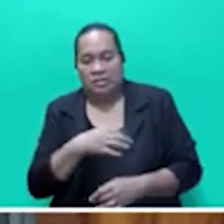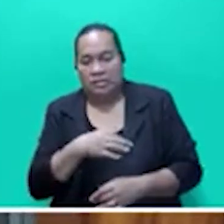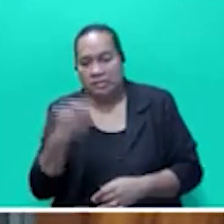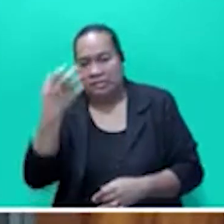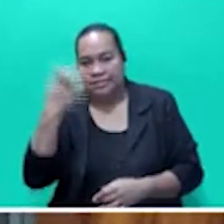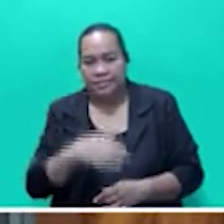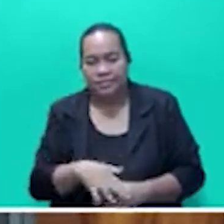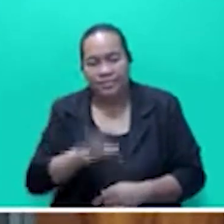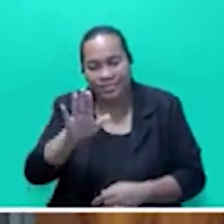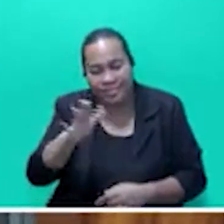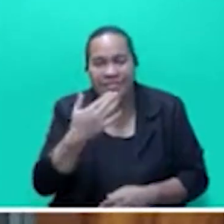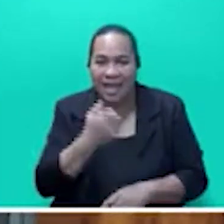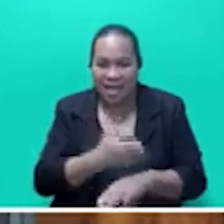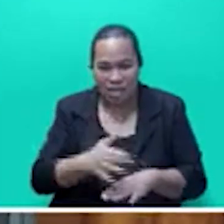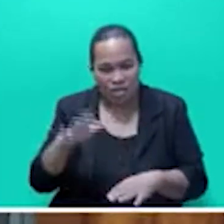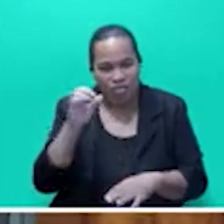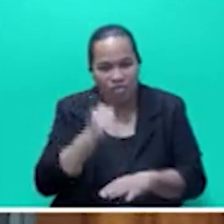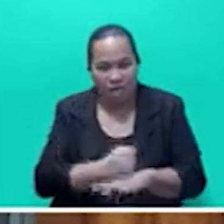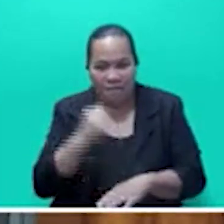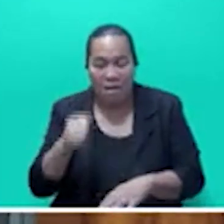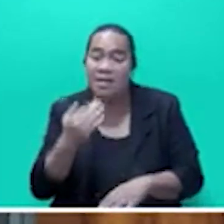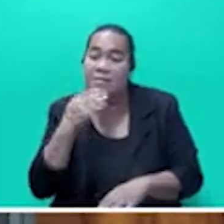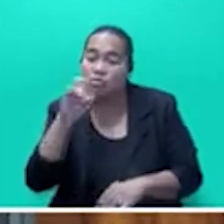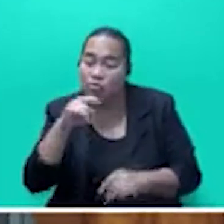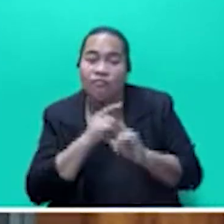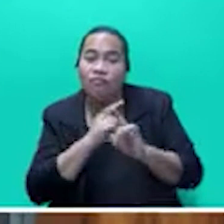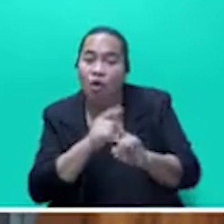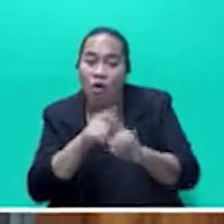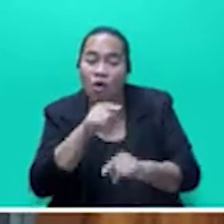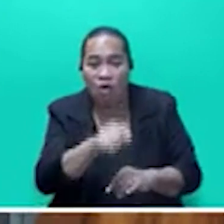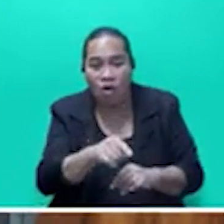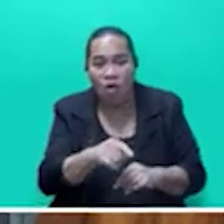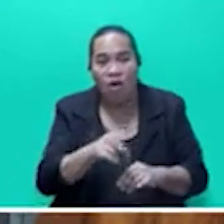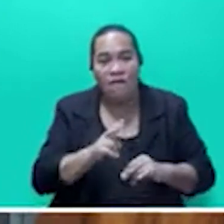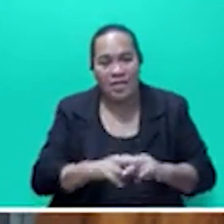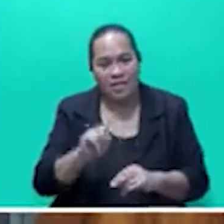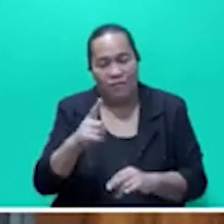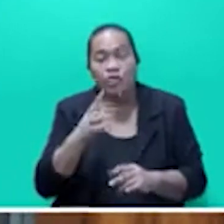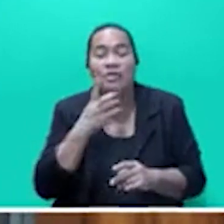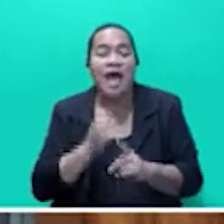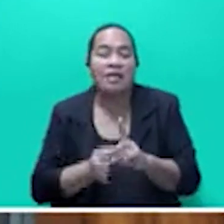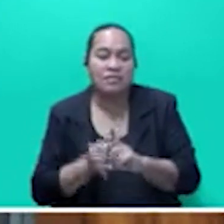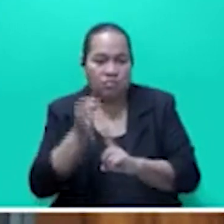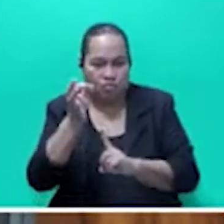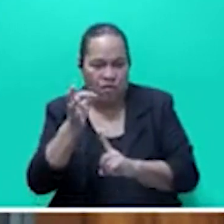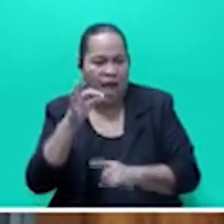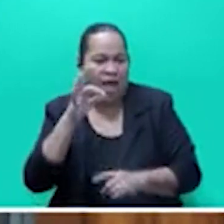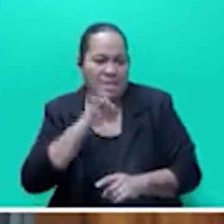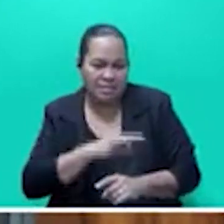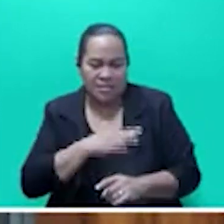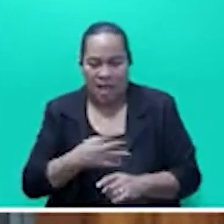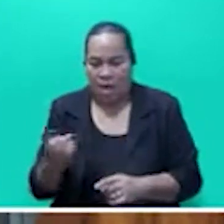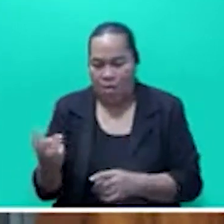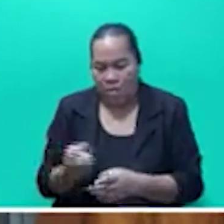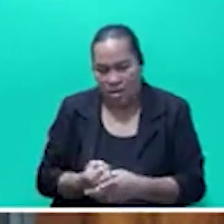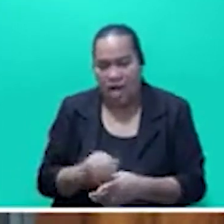I urge the new Fijian government to take a cue from the FijiFirst Government's initiative to improve the working conditions, salaries and benefits of Ministry of